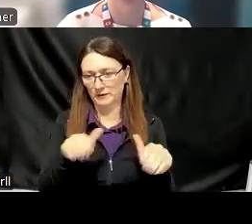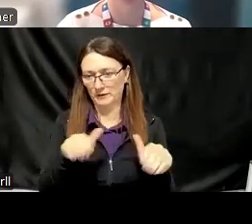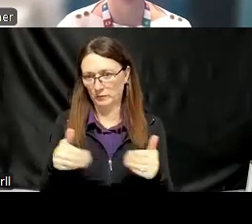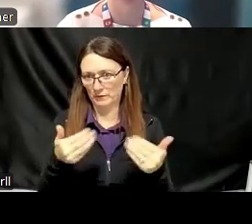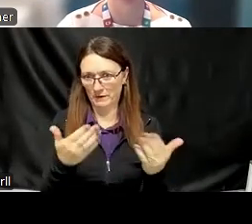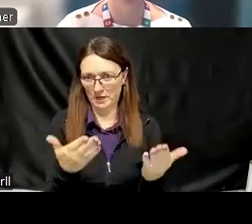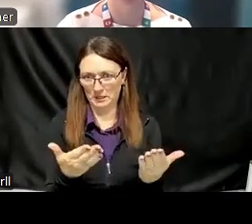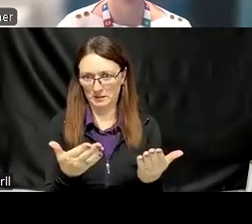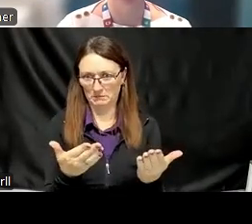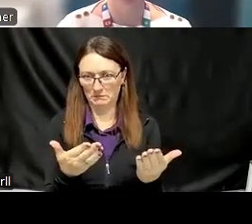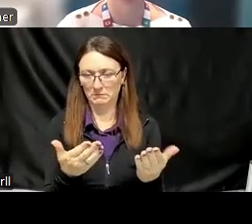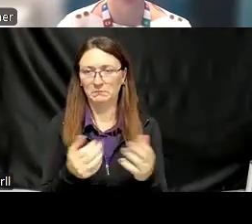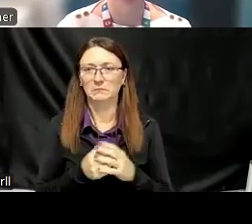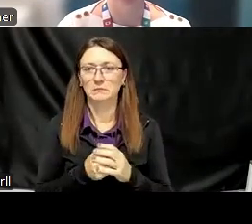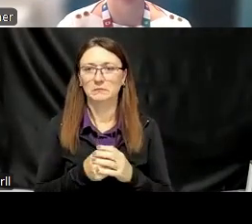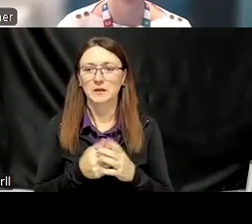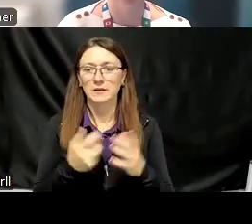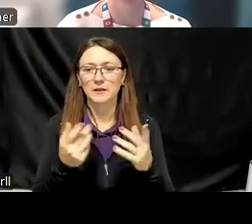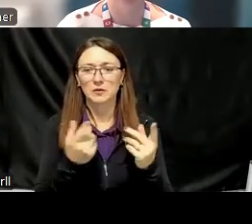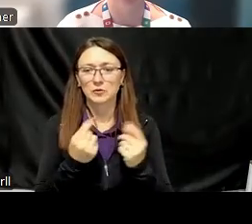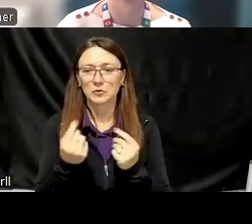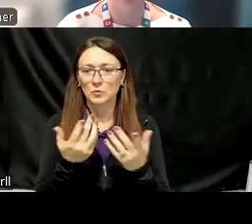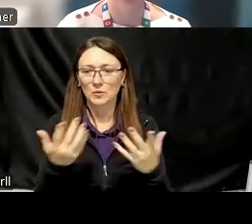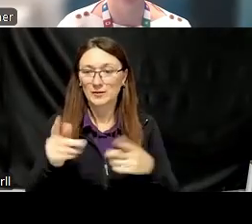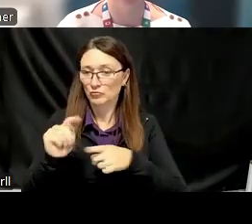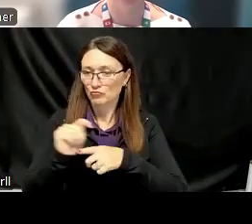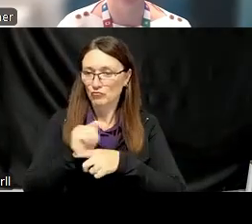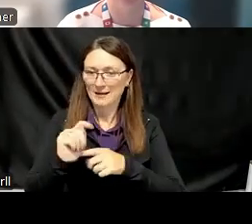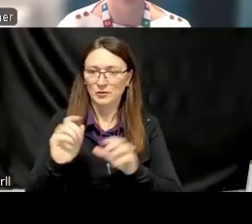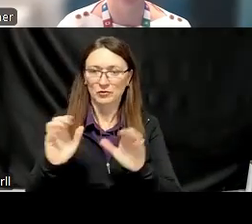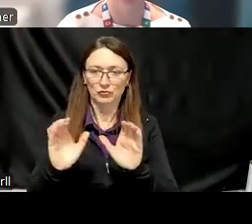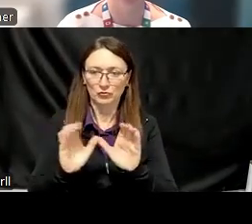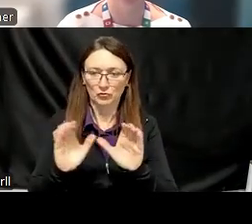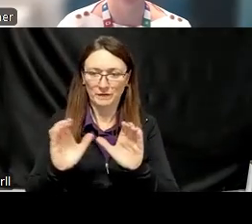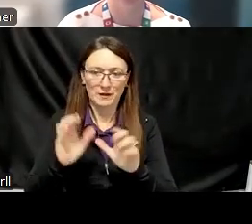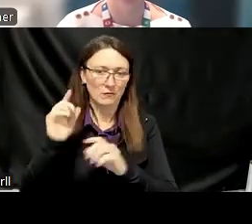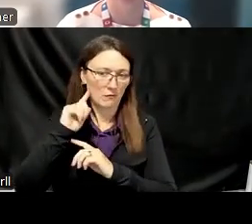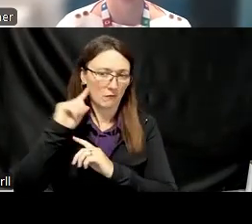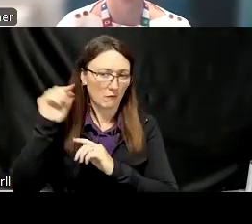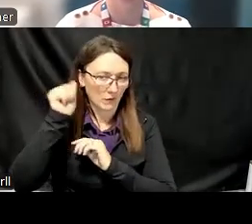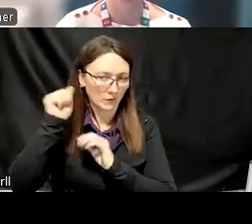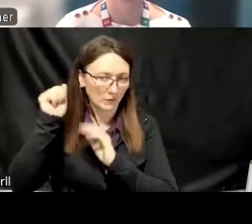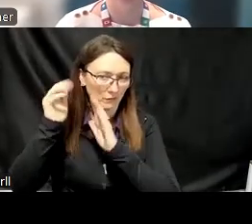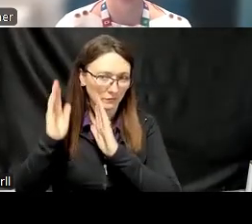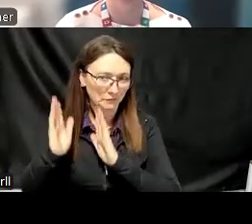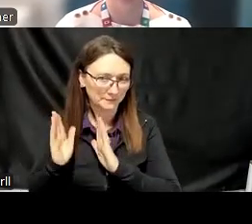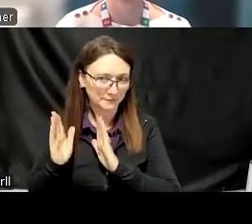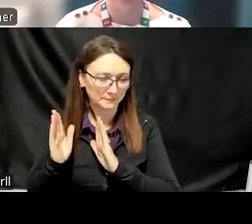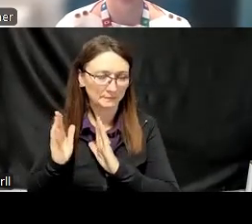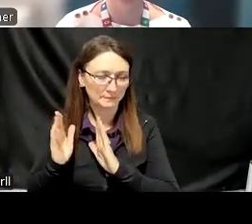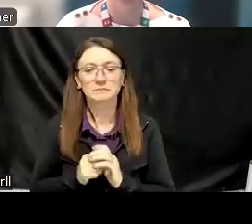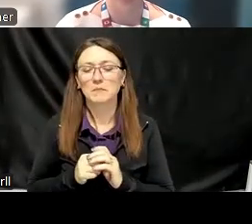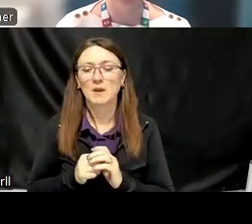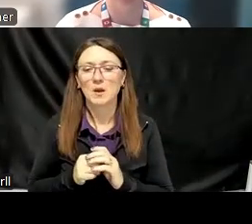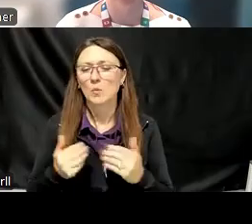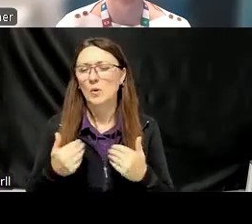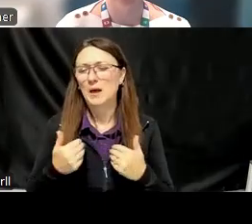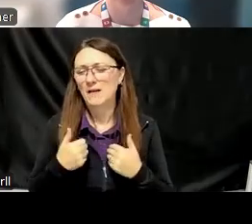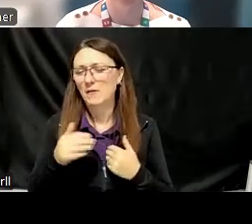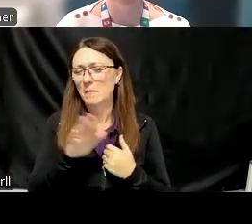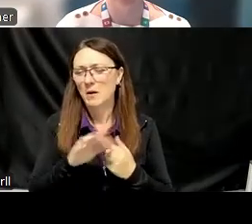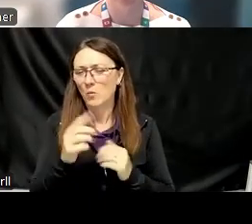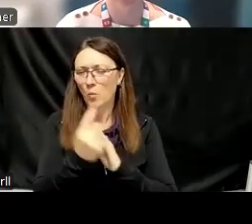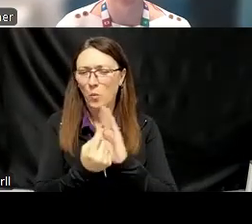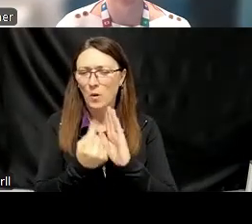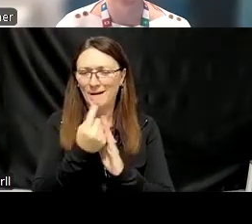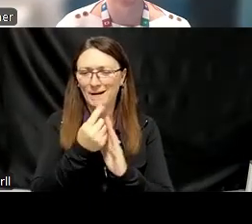it's always performed by a trained, certified audiologist. We spend almost an hour and a half with every